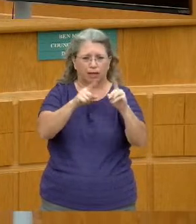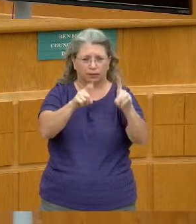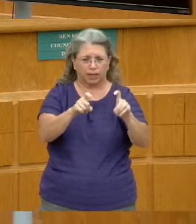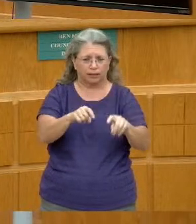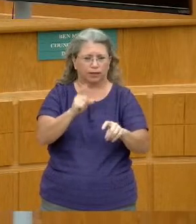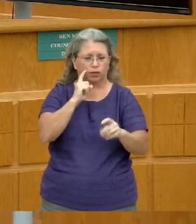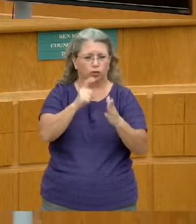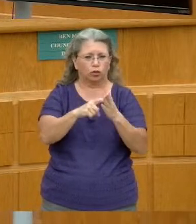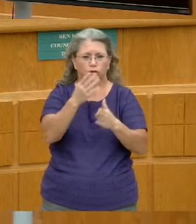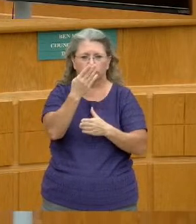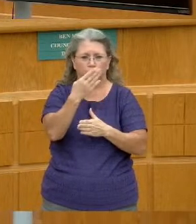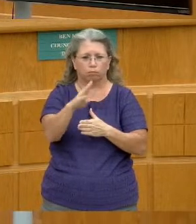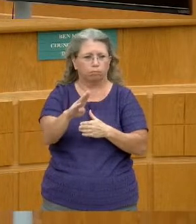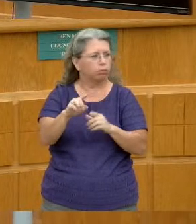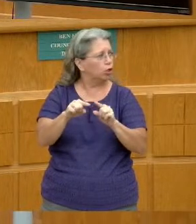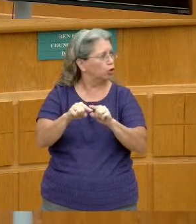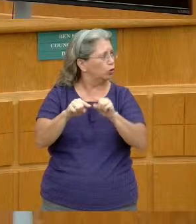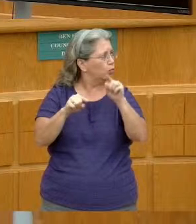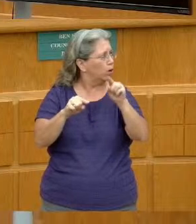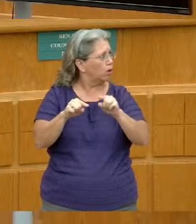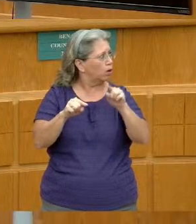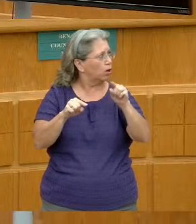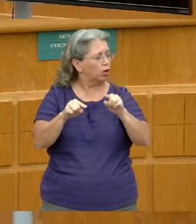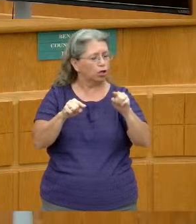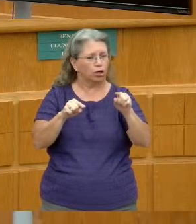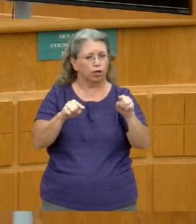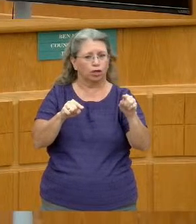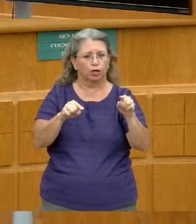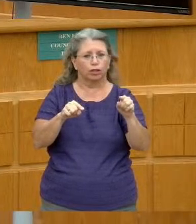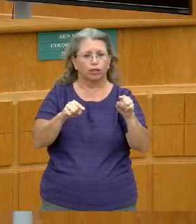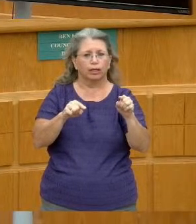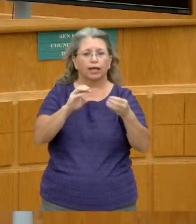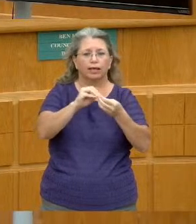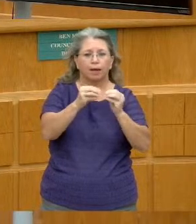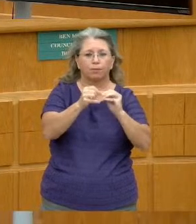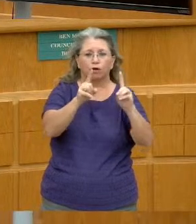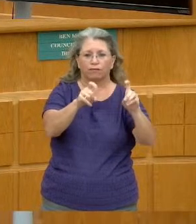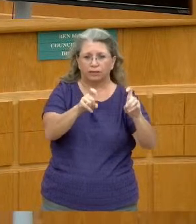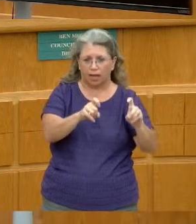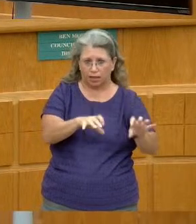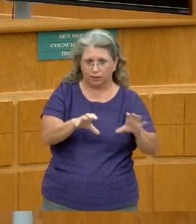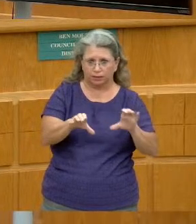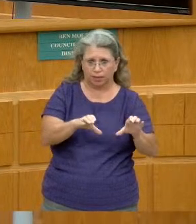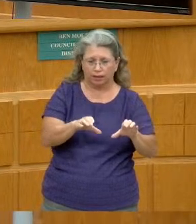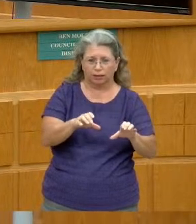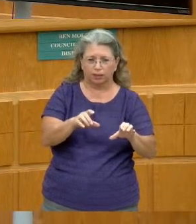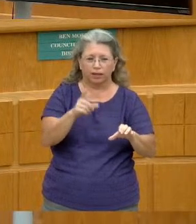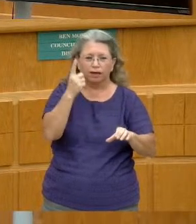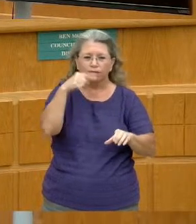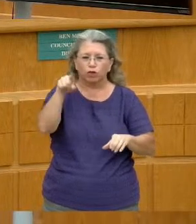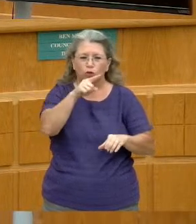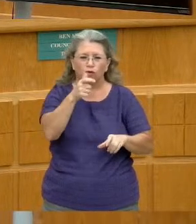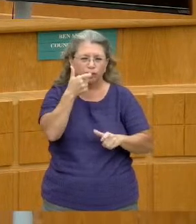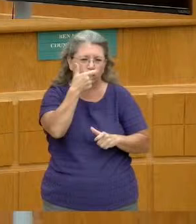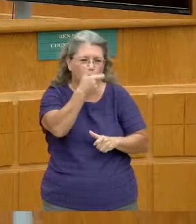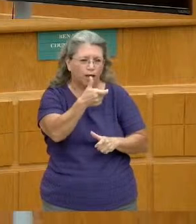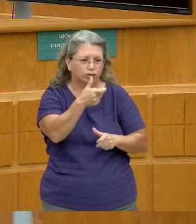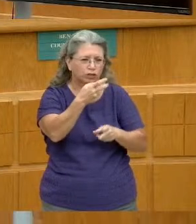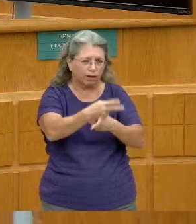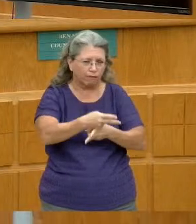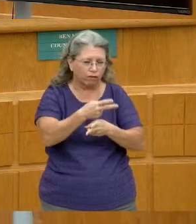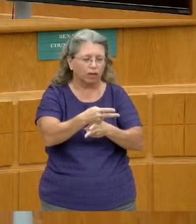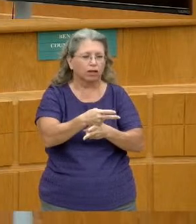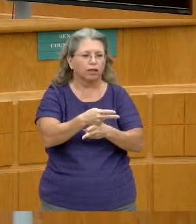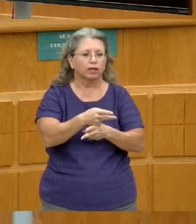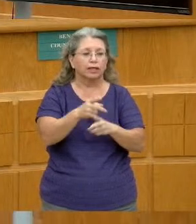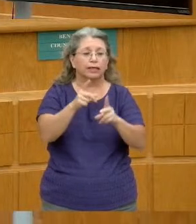the actual number of tests performed. But for those that are watching this closely, testing reported